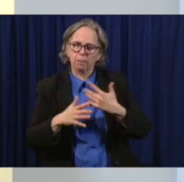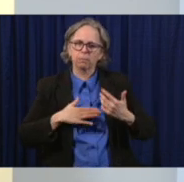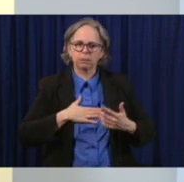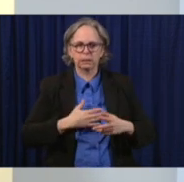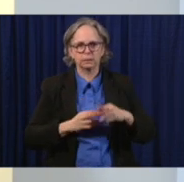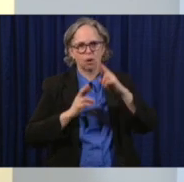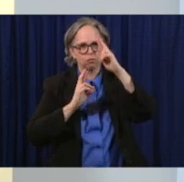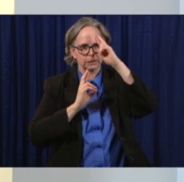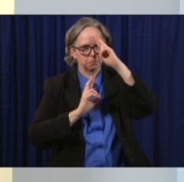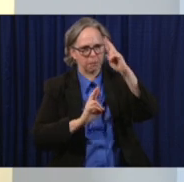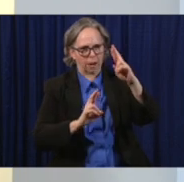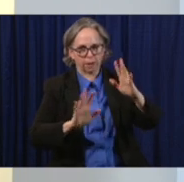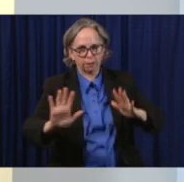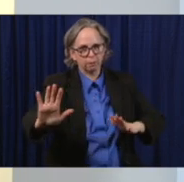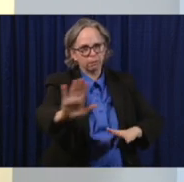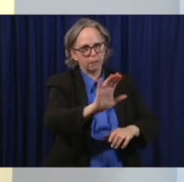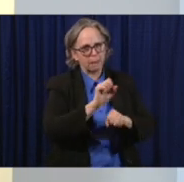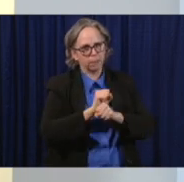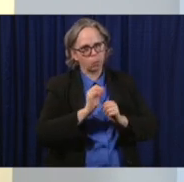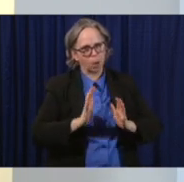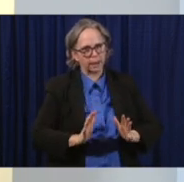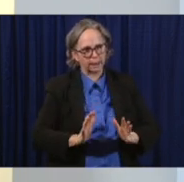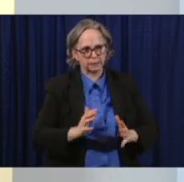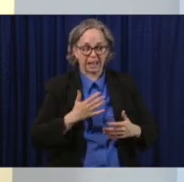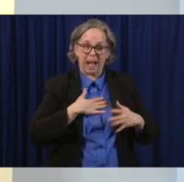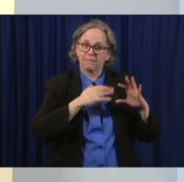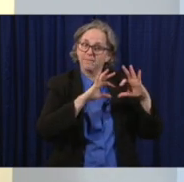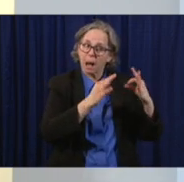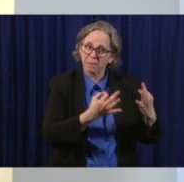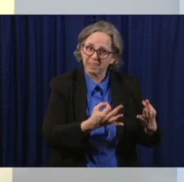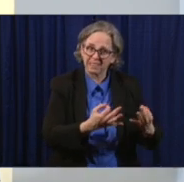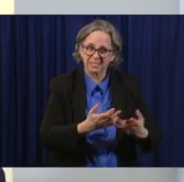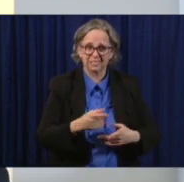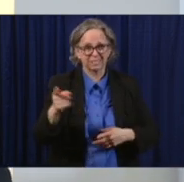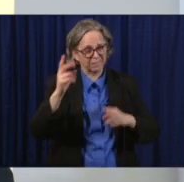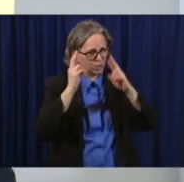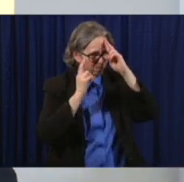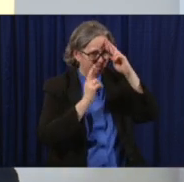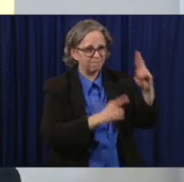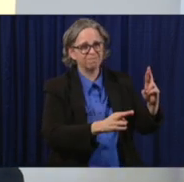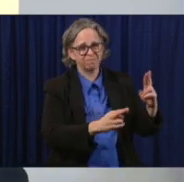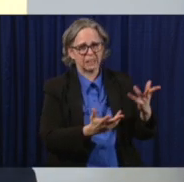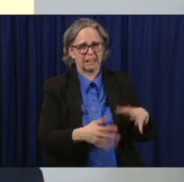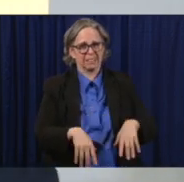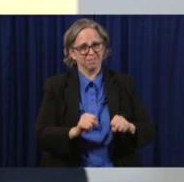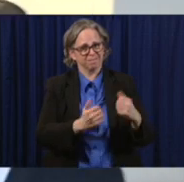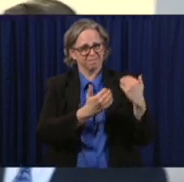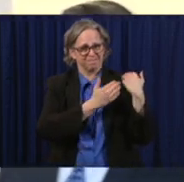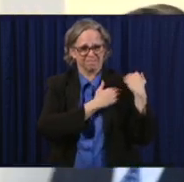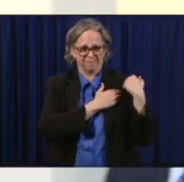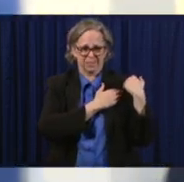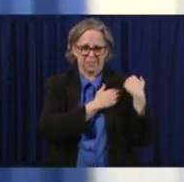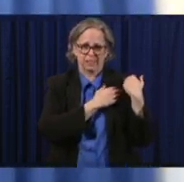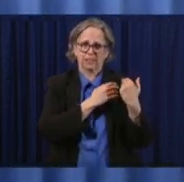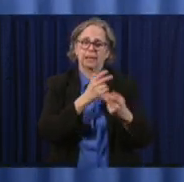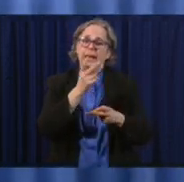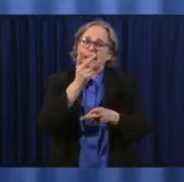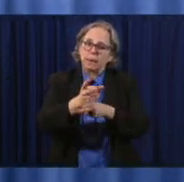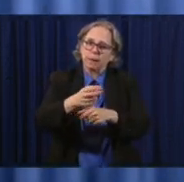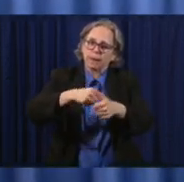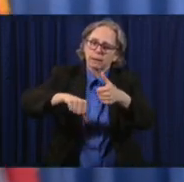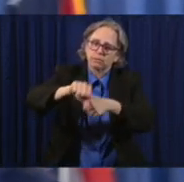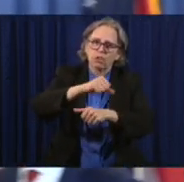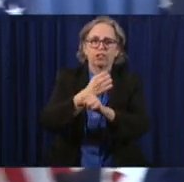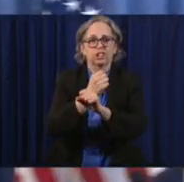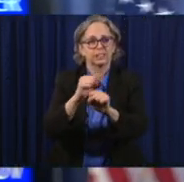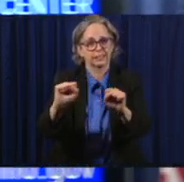an obligation to keep each other safe. So thank you very much, and turn it back over to, Dr. Acton.